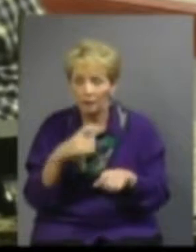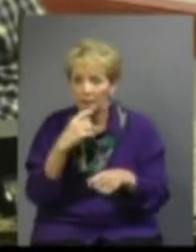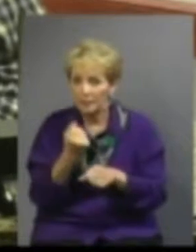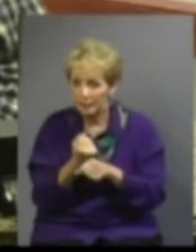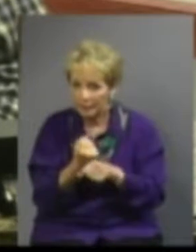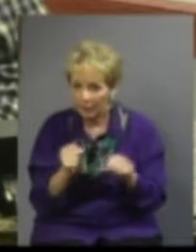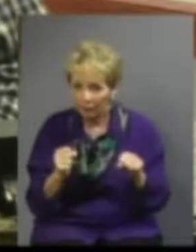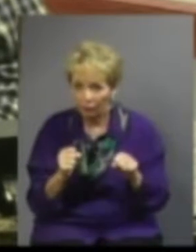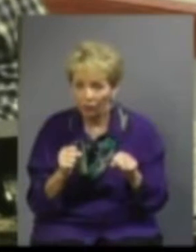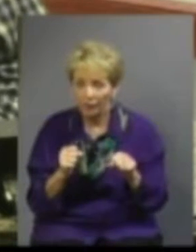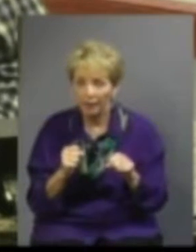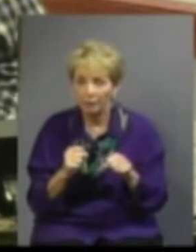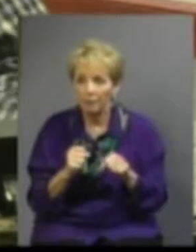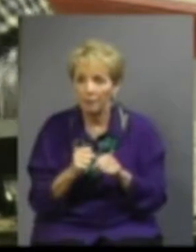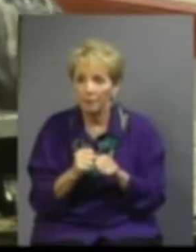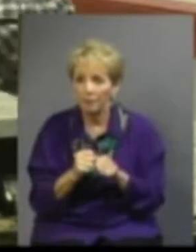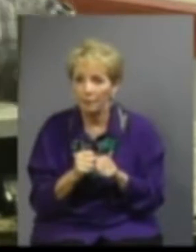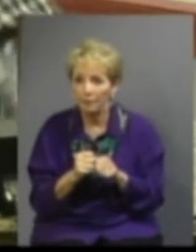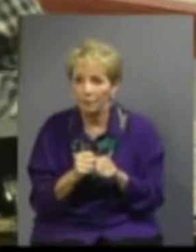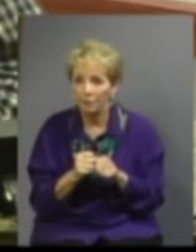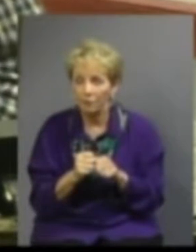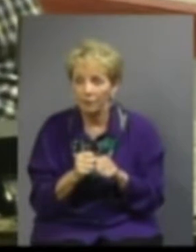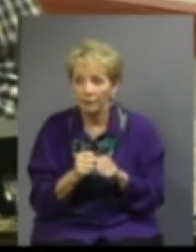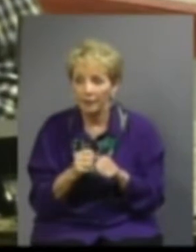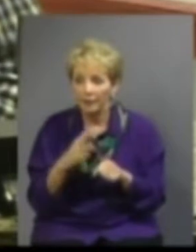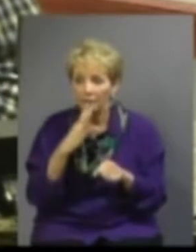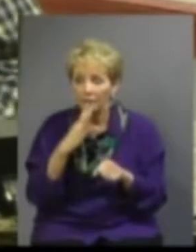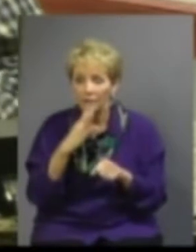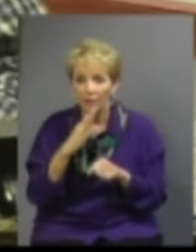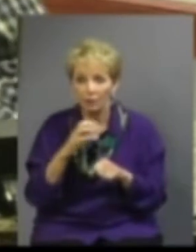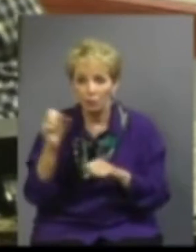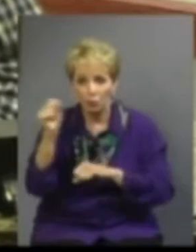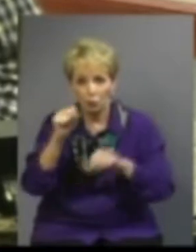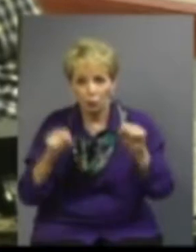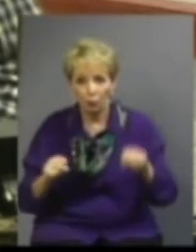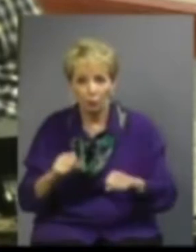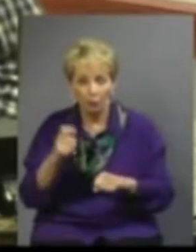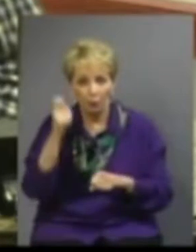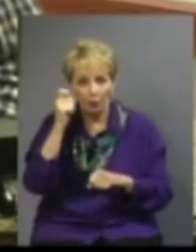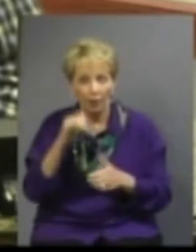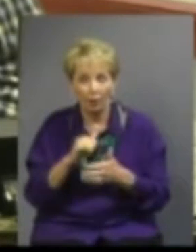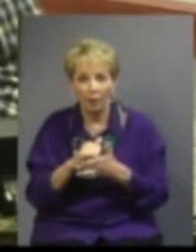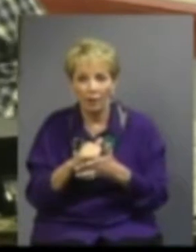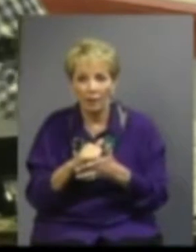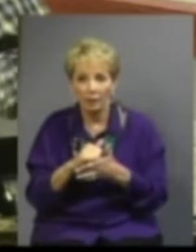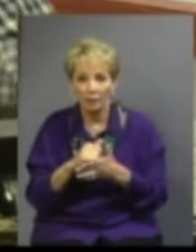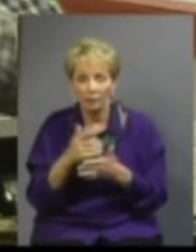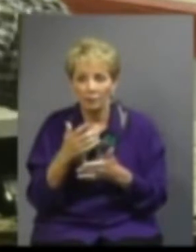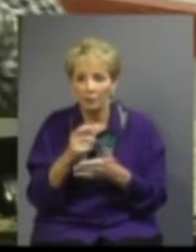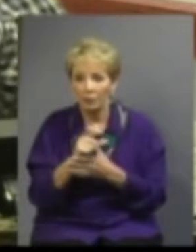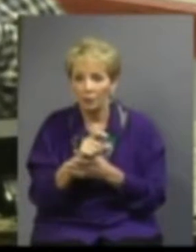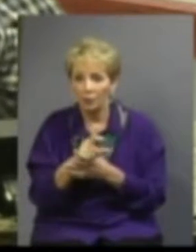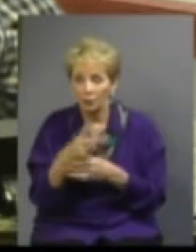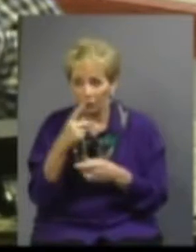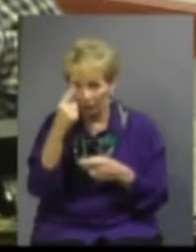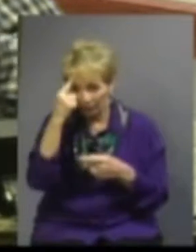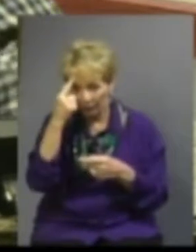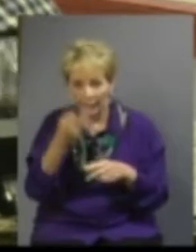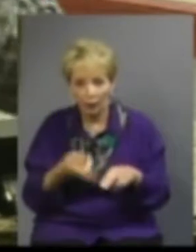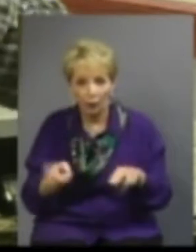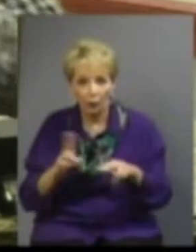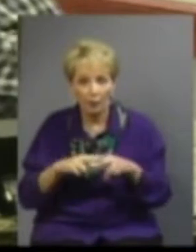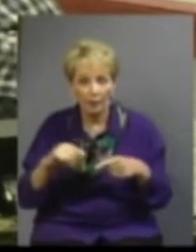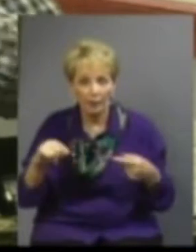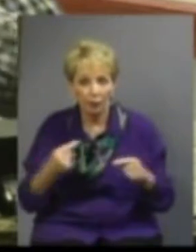safely. You talked about storms a minute ago. Storms highlighted, you would think increased